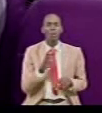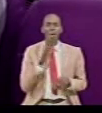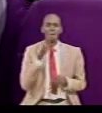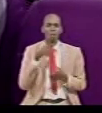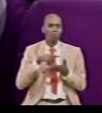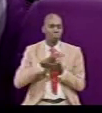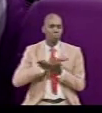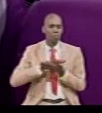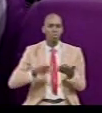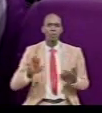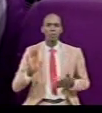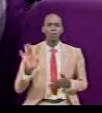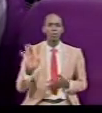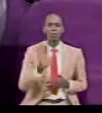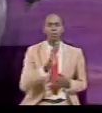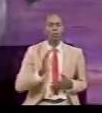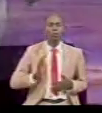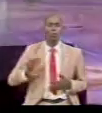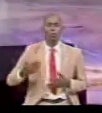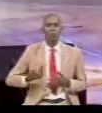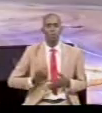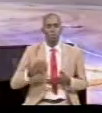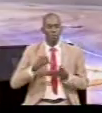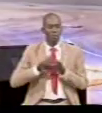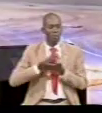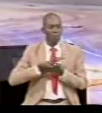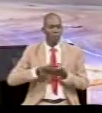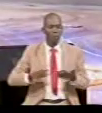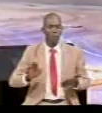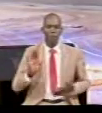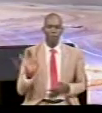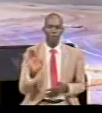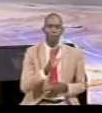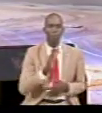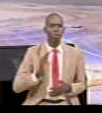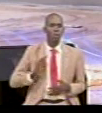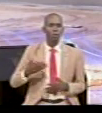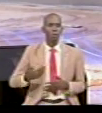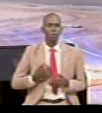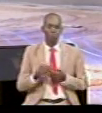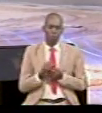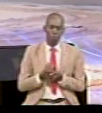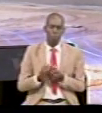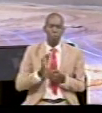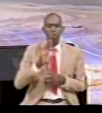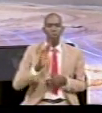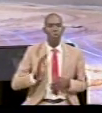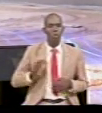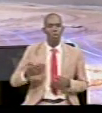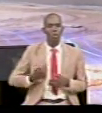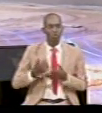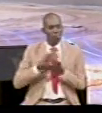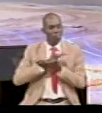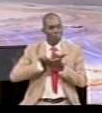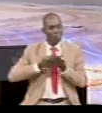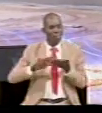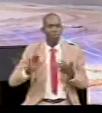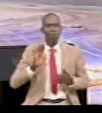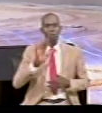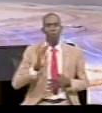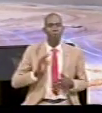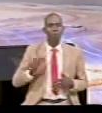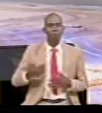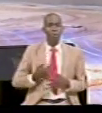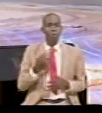purified your souls, sanctified your souls, purged your souls, cleansed your souls,